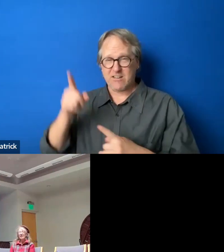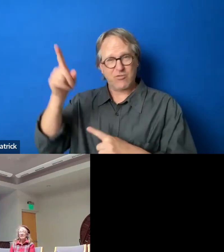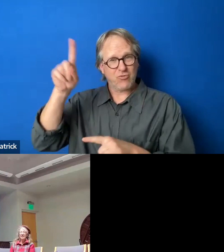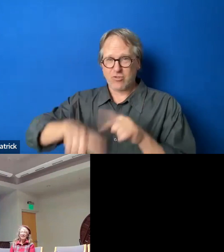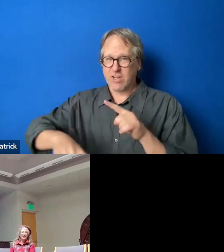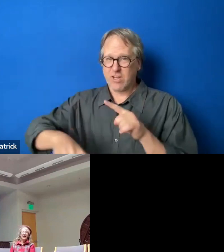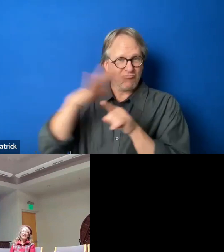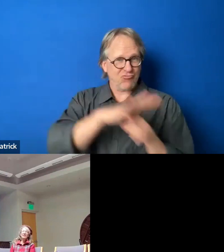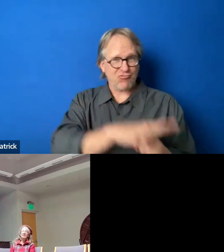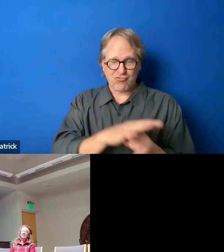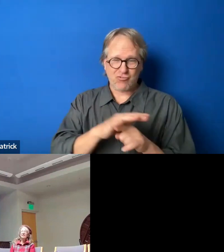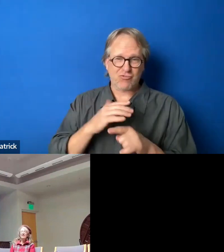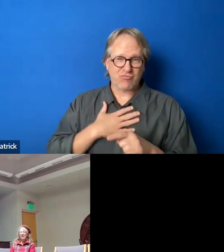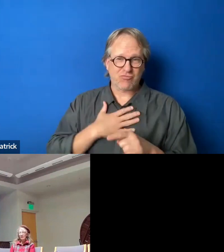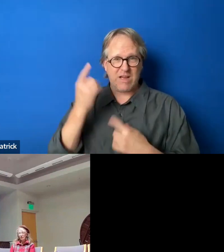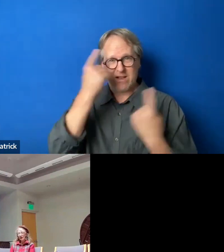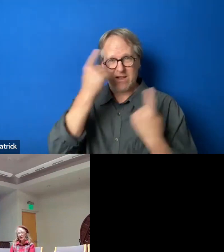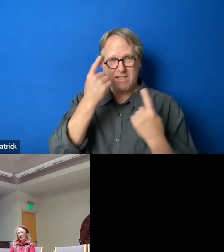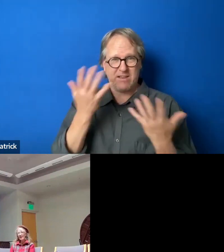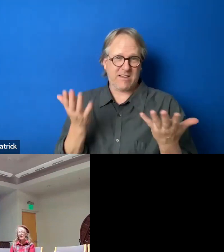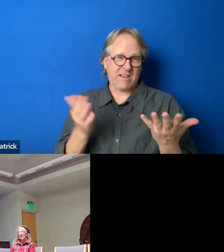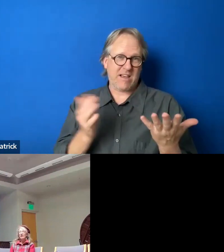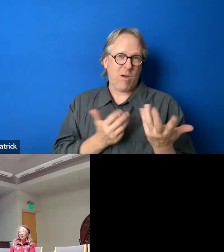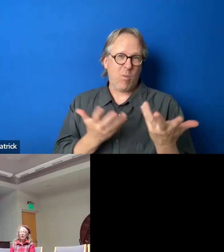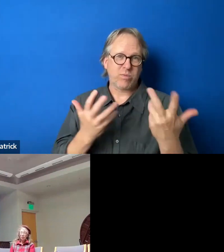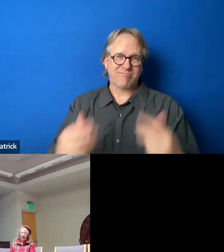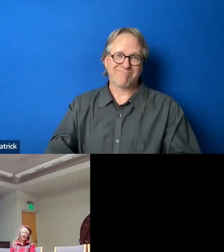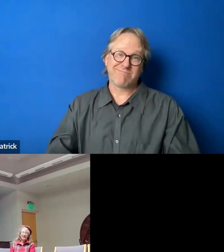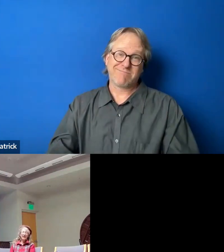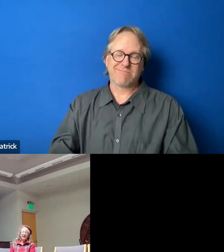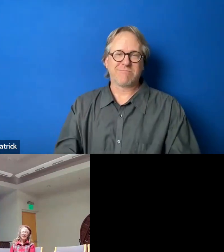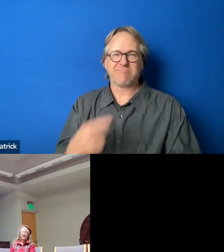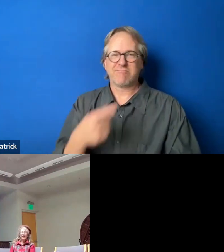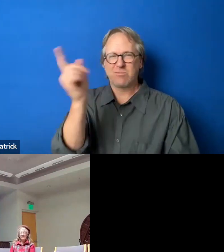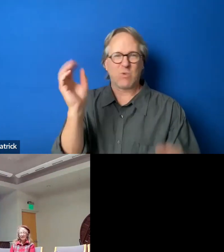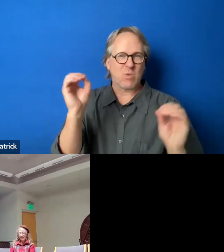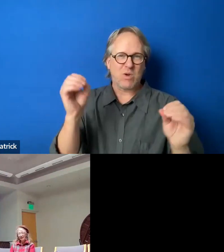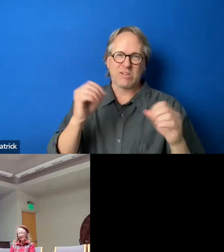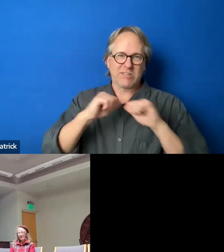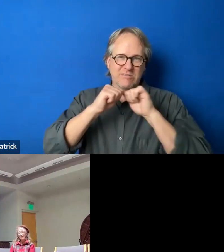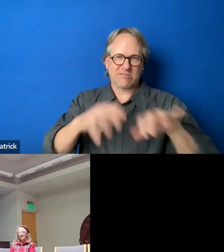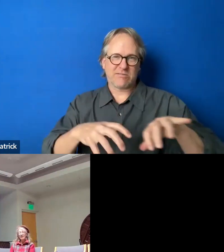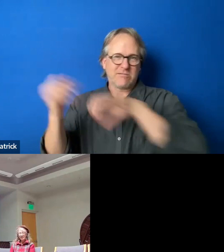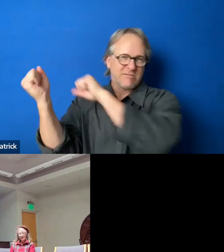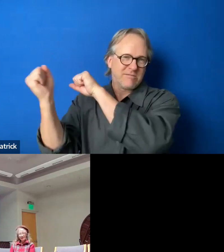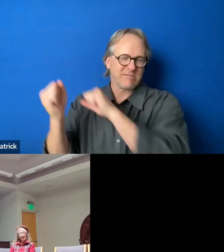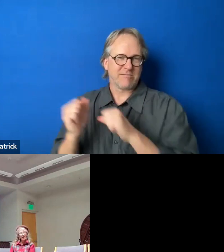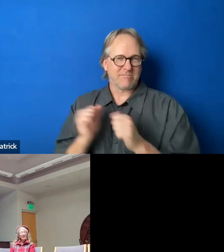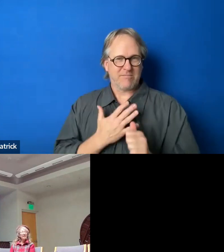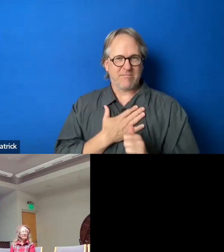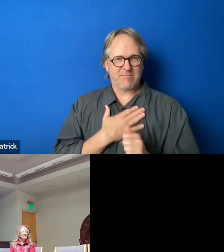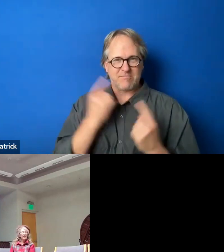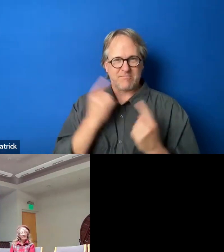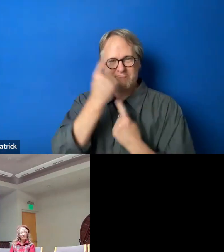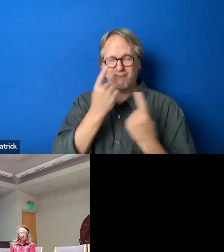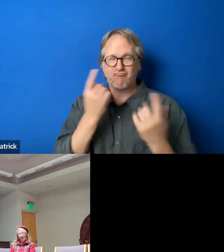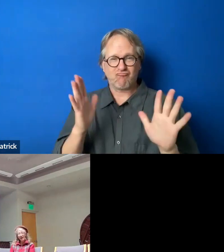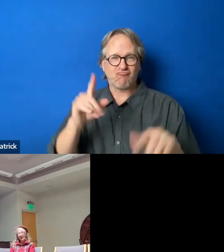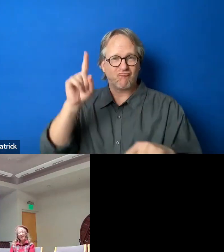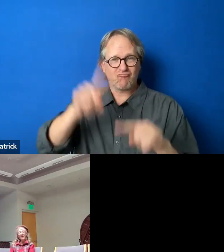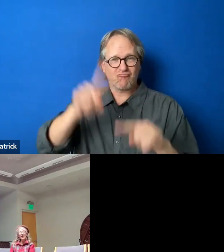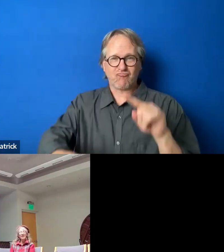deny. Die Gedanken sind frei. No one can deny. Die Gedanken